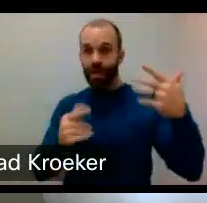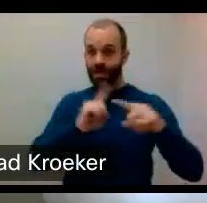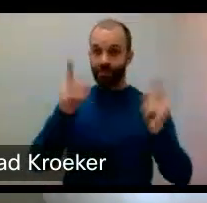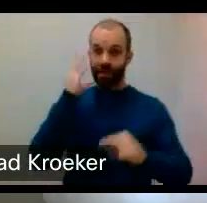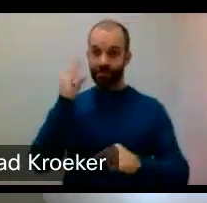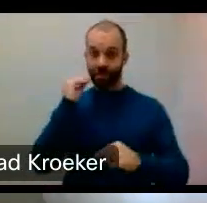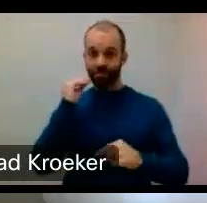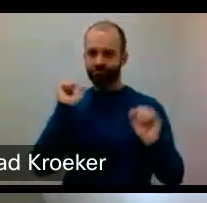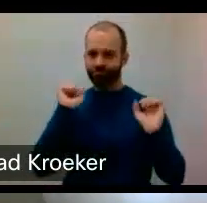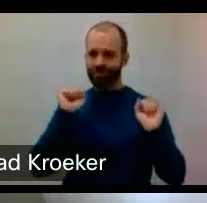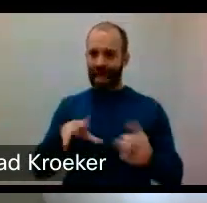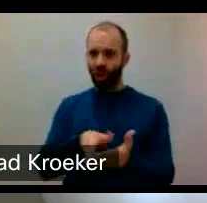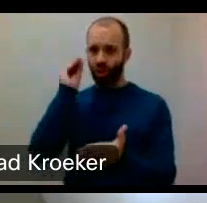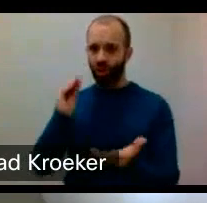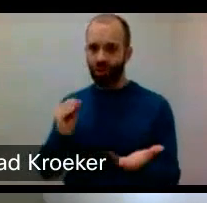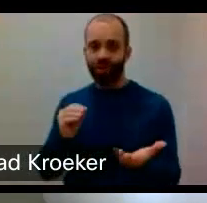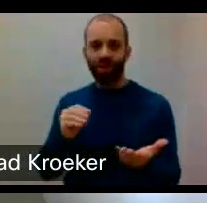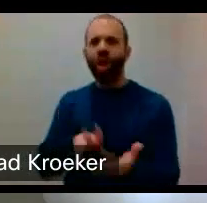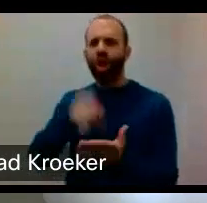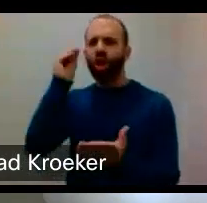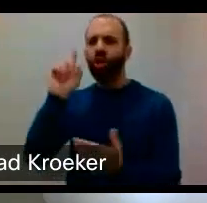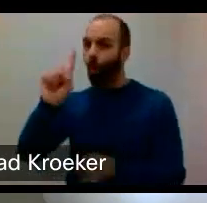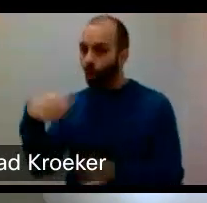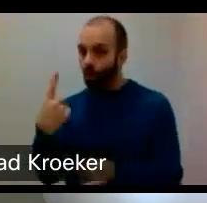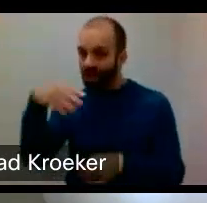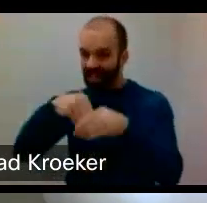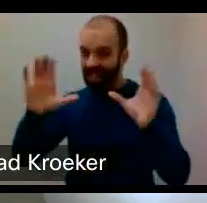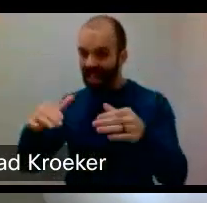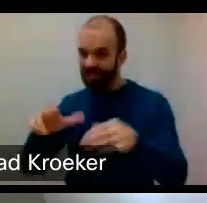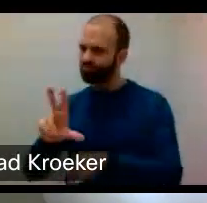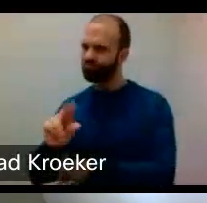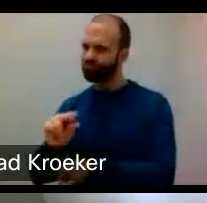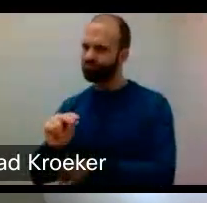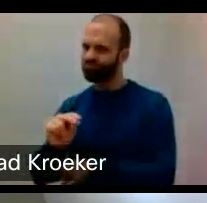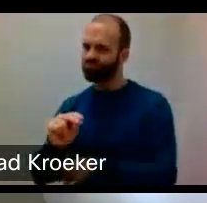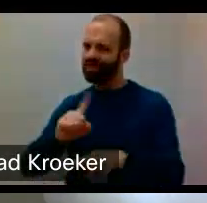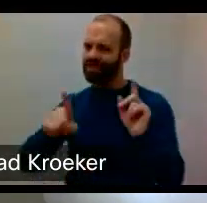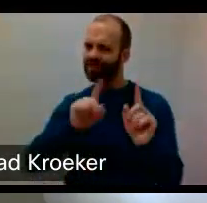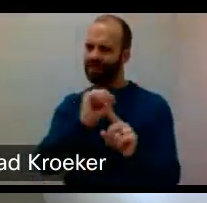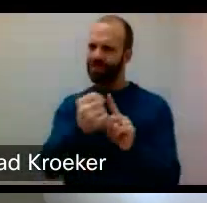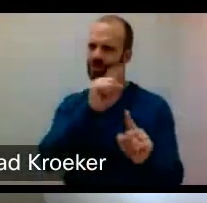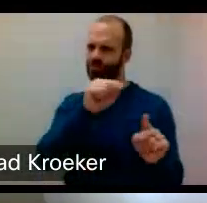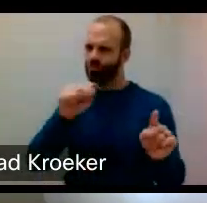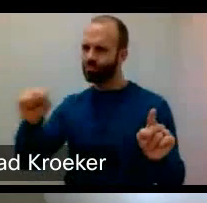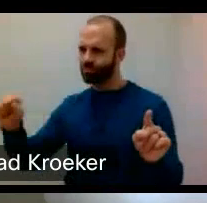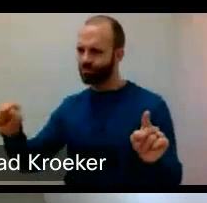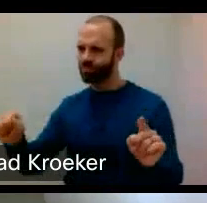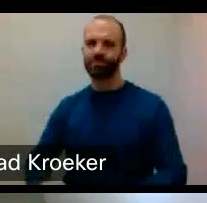learning experiences. So learning isn't just something that happens in a classroom. That's very important to remember.